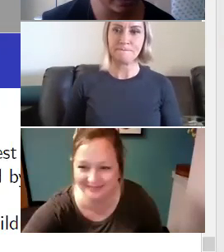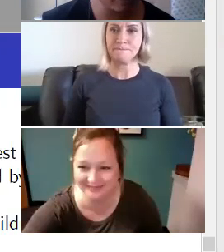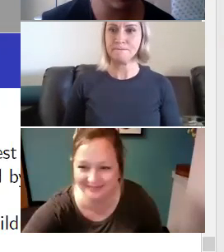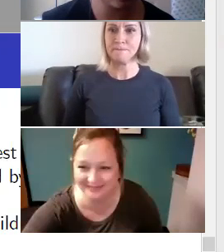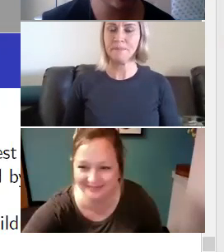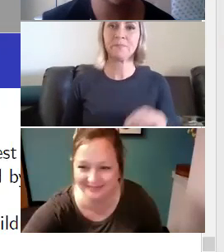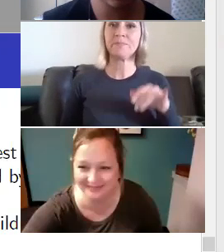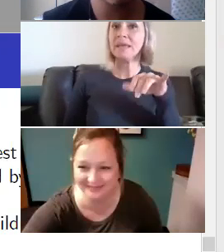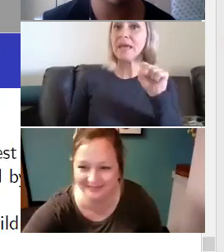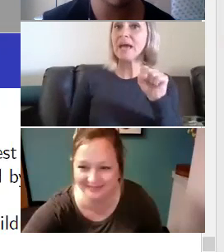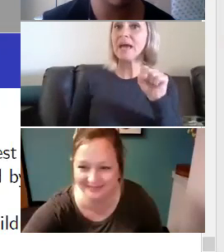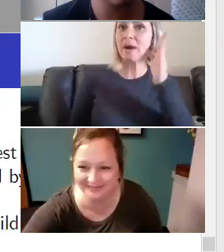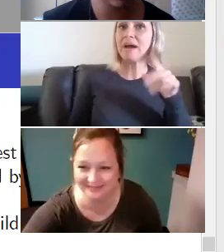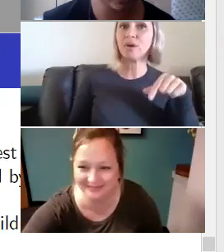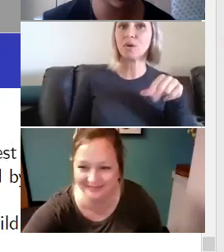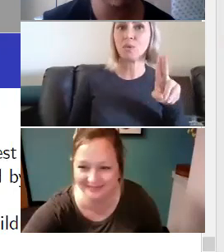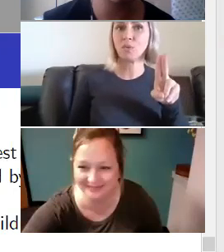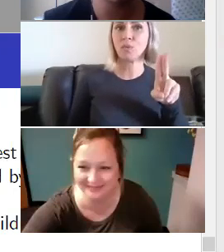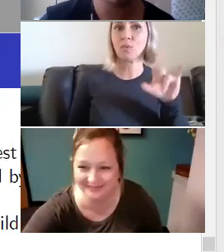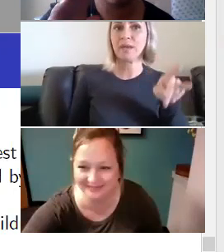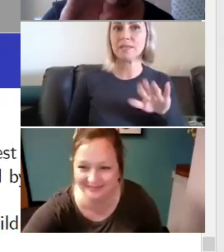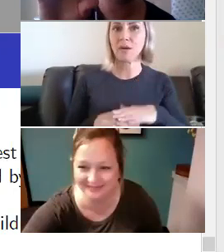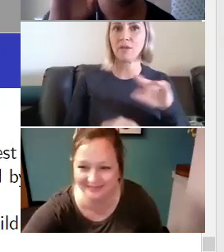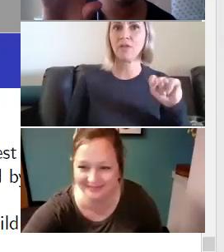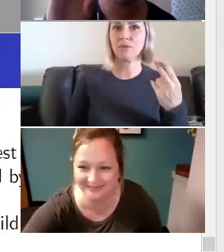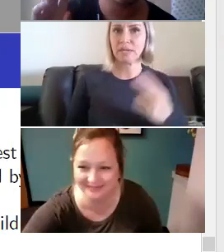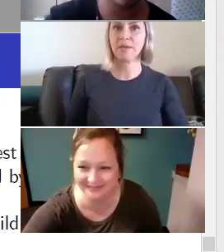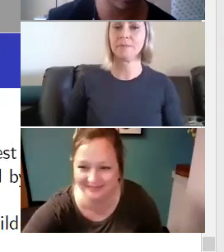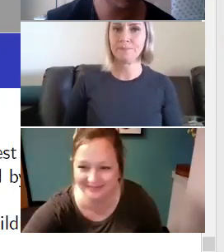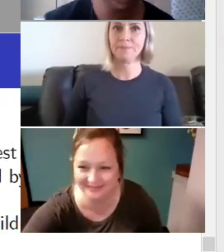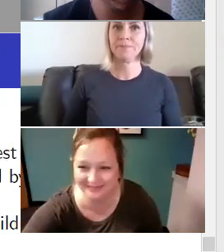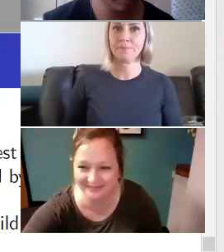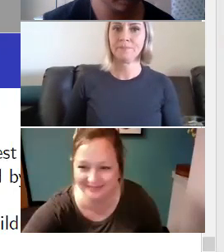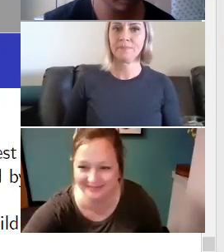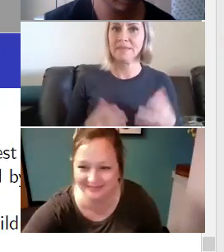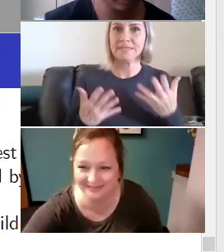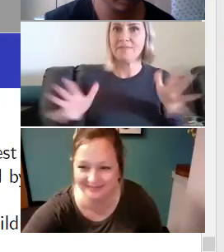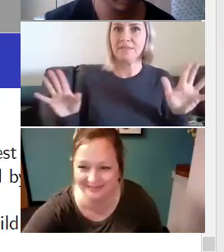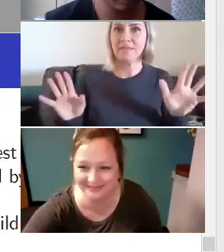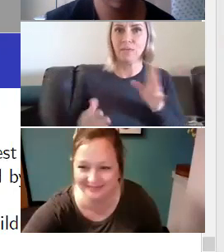Yes, Taha, there will be a quiz on Thursday. We will, the quiz syllabus will be everything we have covered so far.